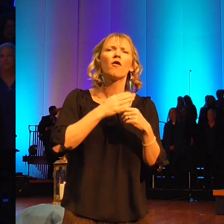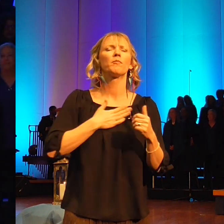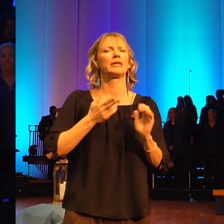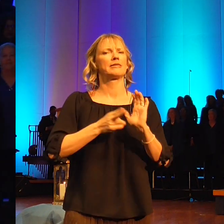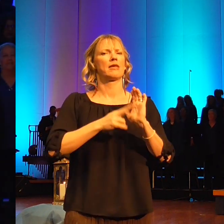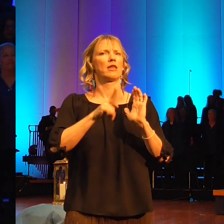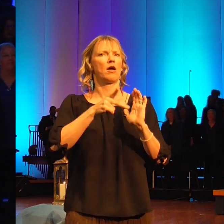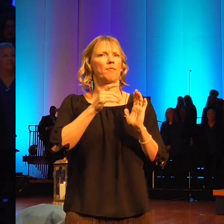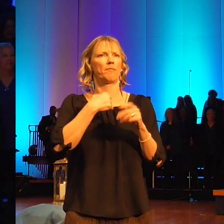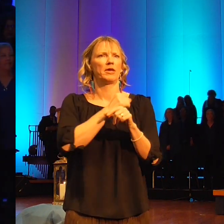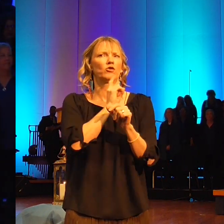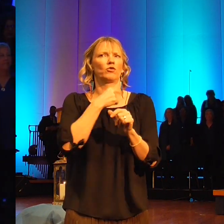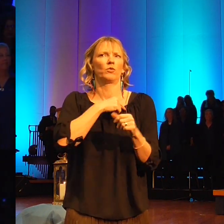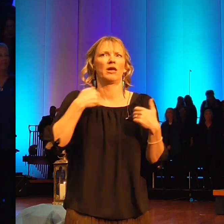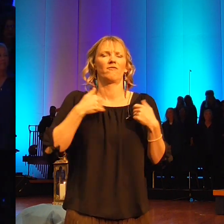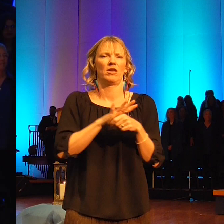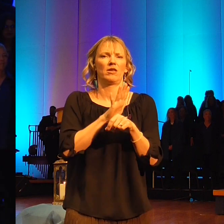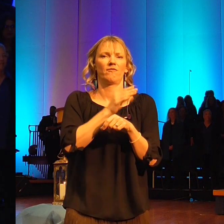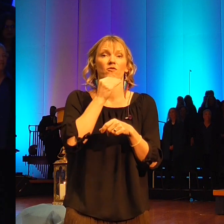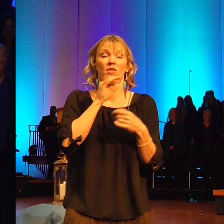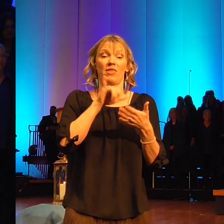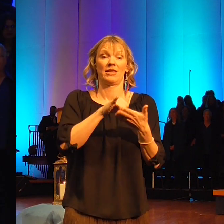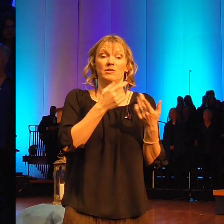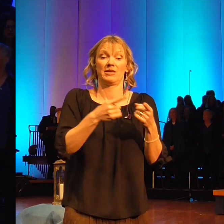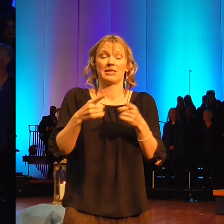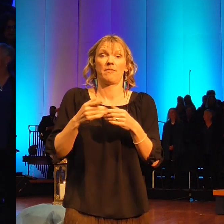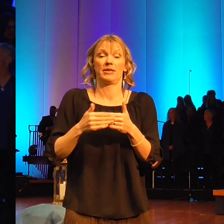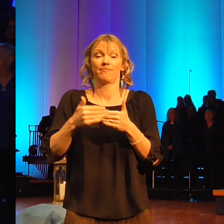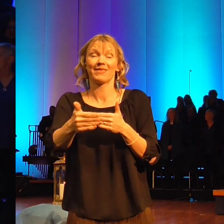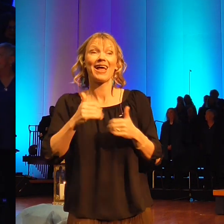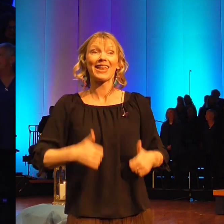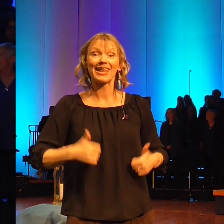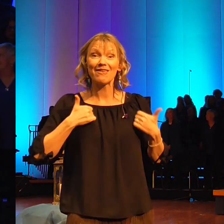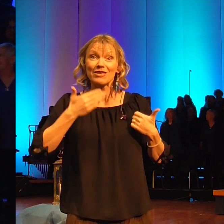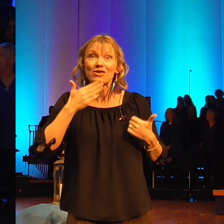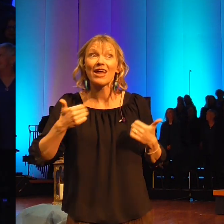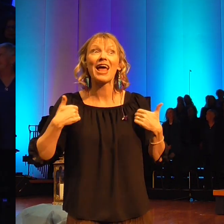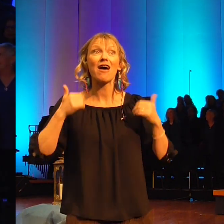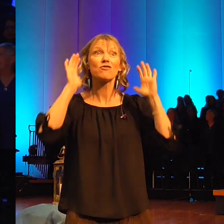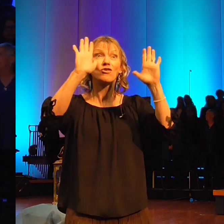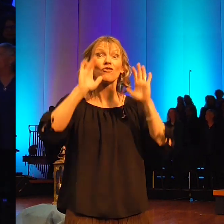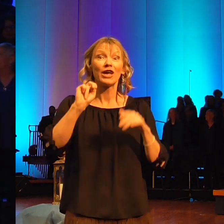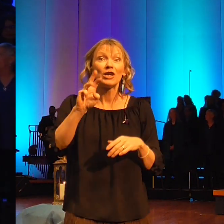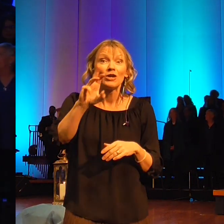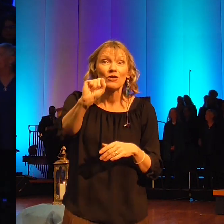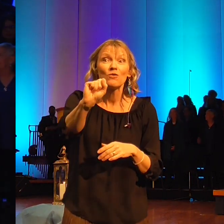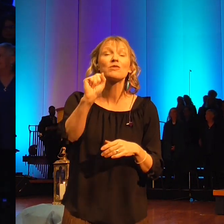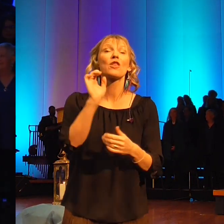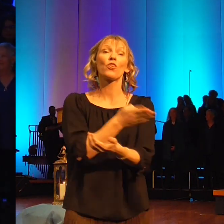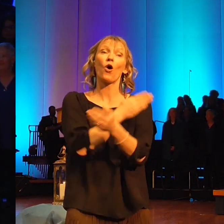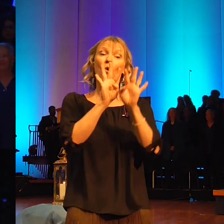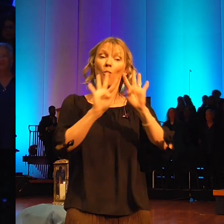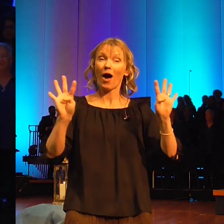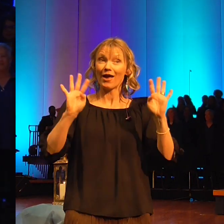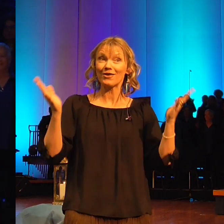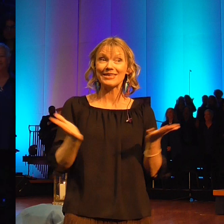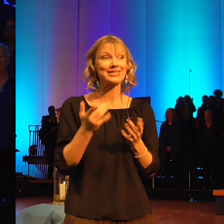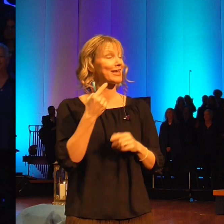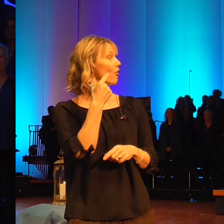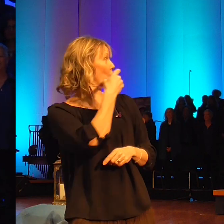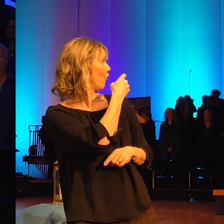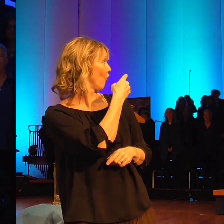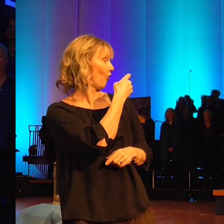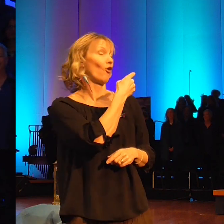food. And that's what's coming up. And life is good. And I got some great news for you here. The Mile High Choir is here, right up there.